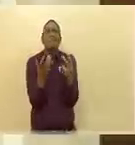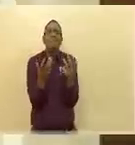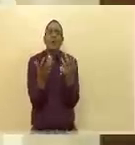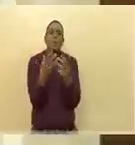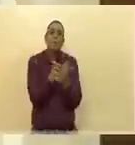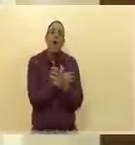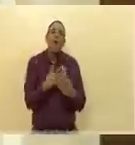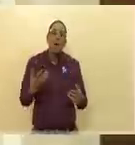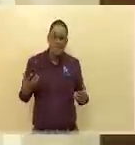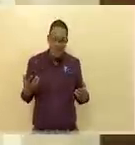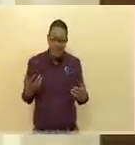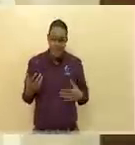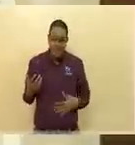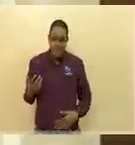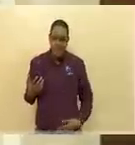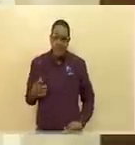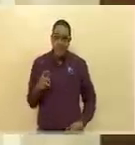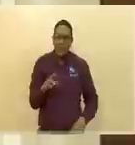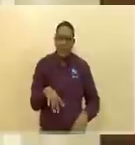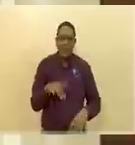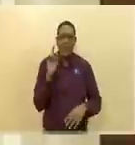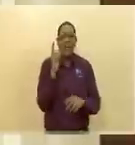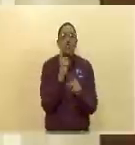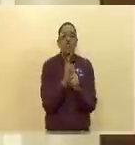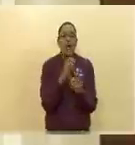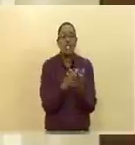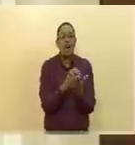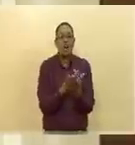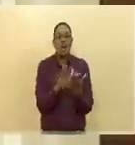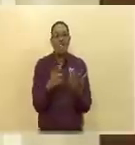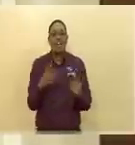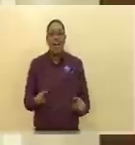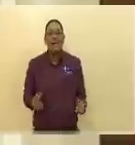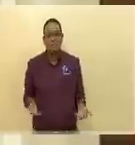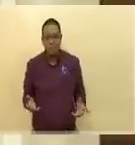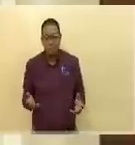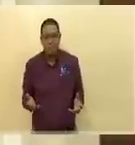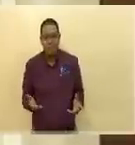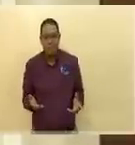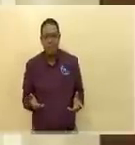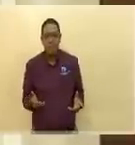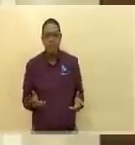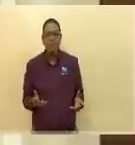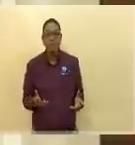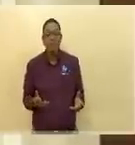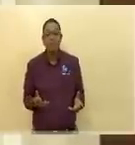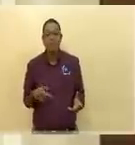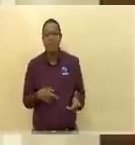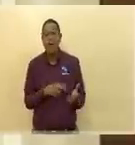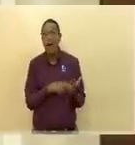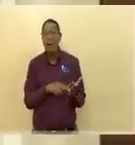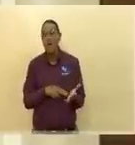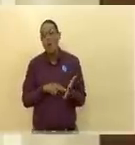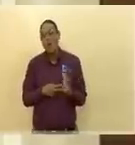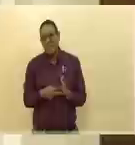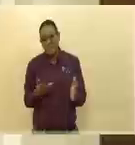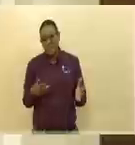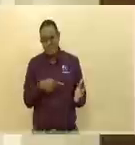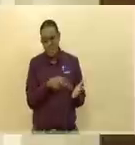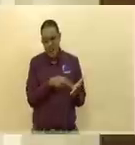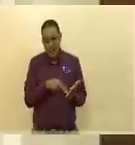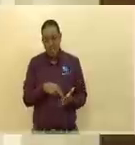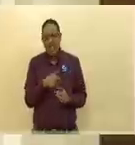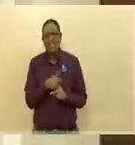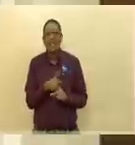power to find the right document. And that is what this contract is about. So this